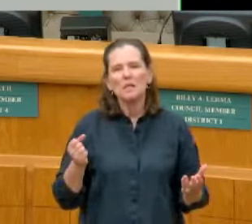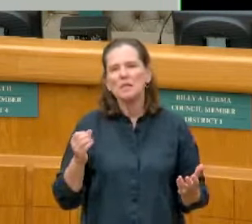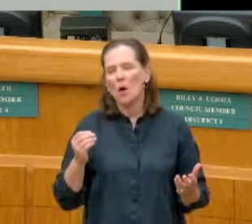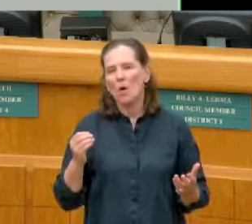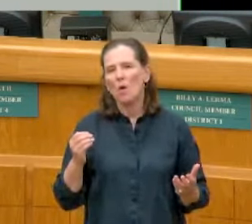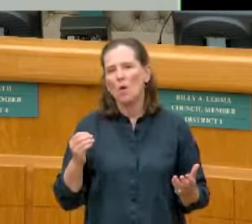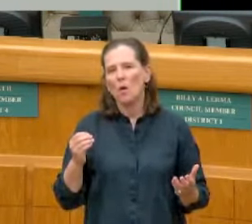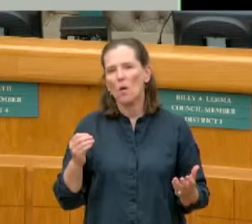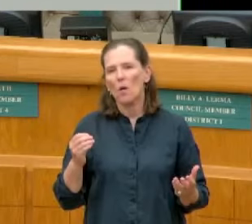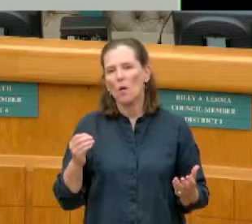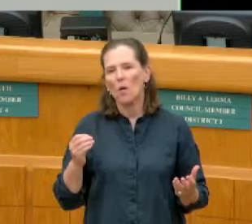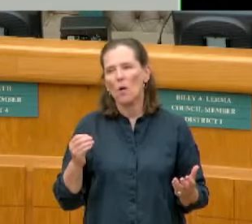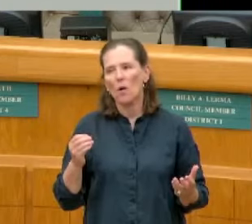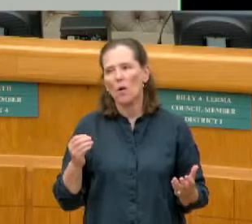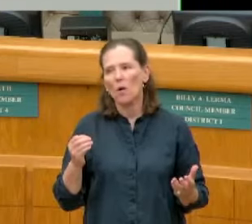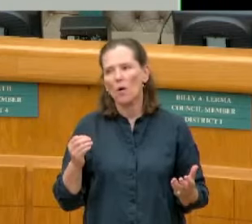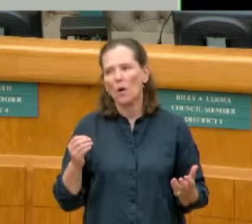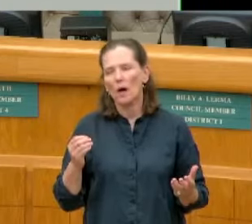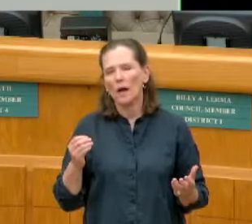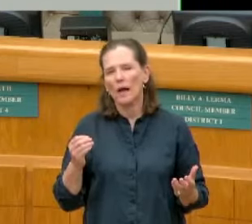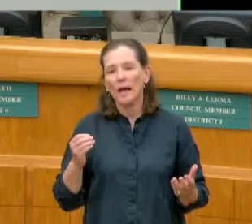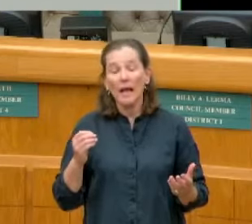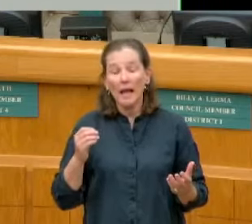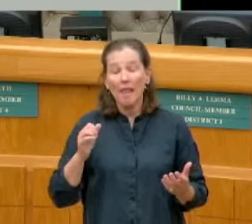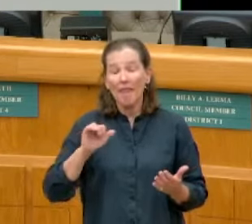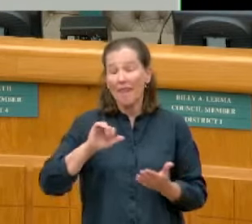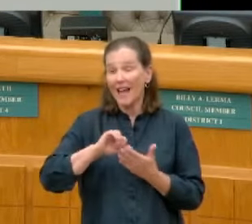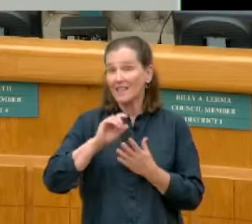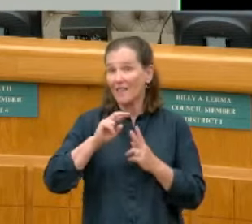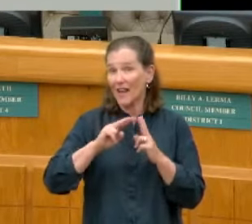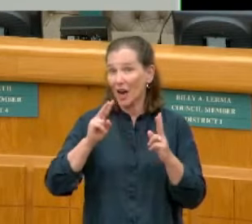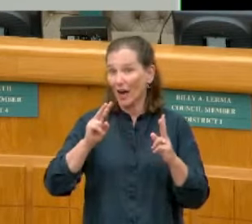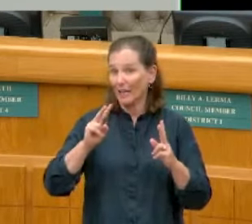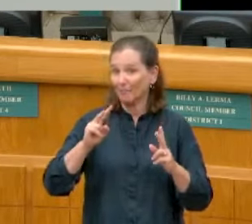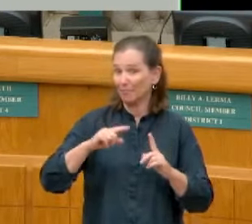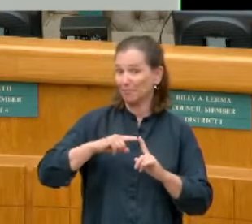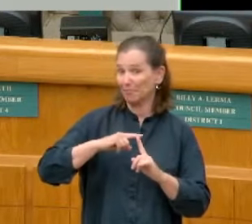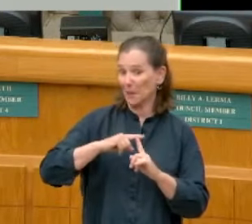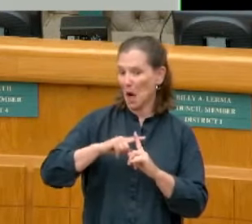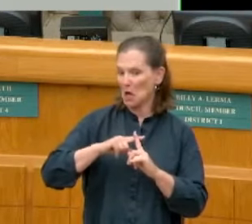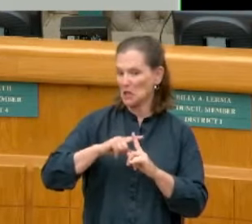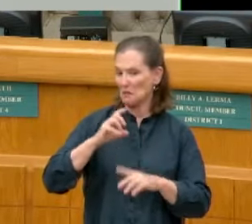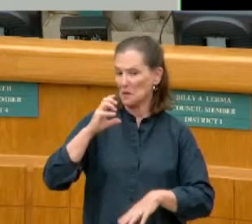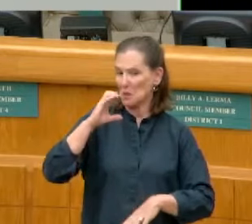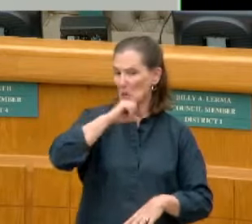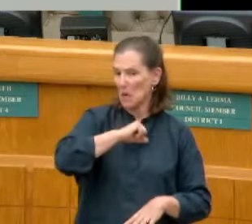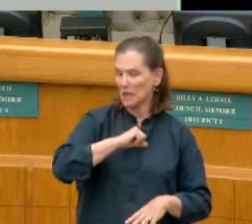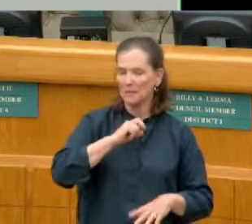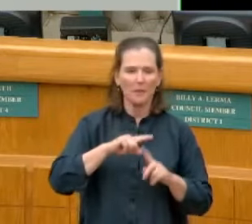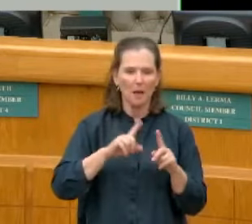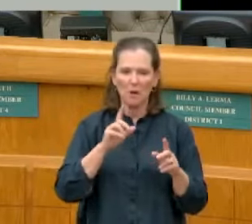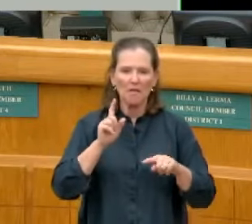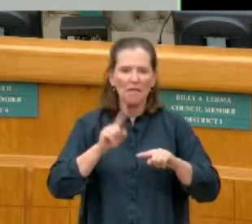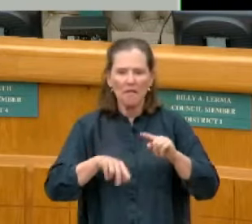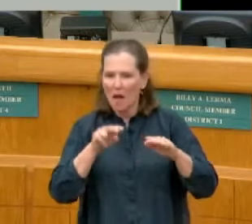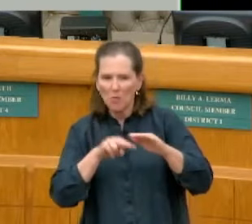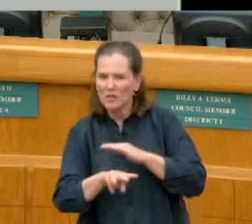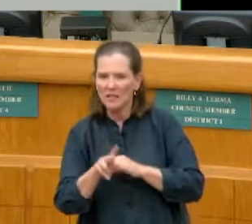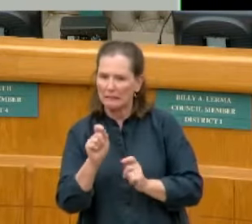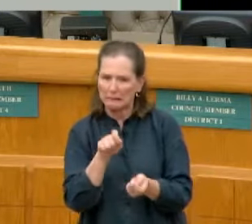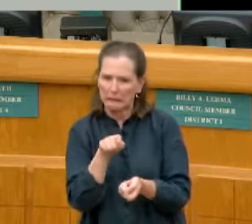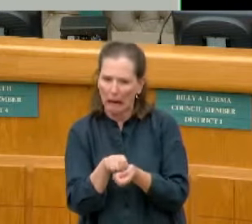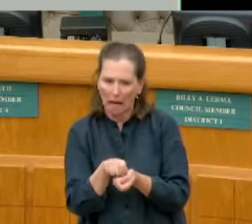COVID-19. If anything, this is a very optimistic projection. I don't foresee it being any less or earlier than this. It may be a